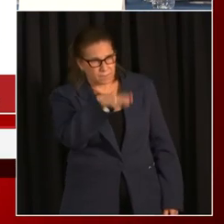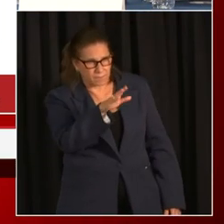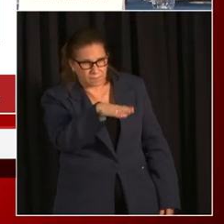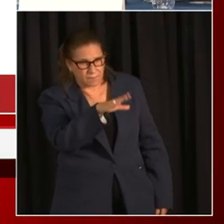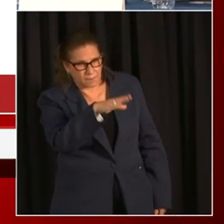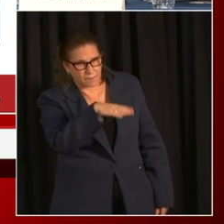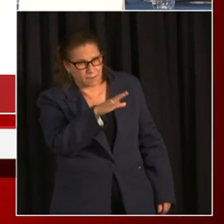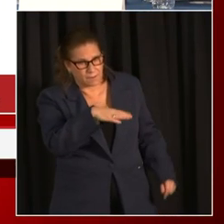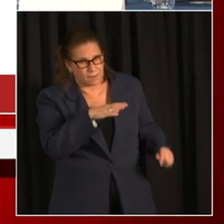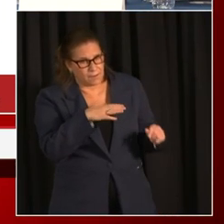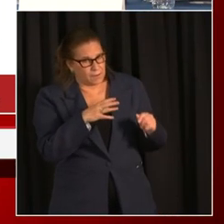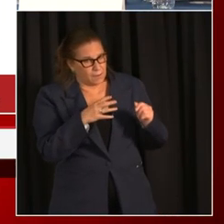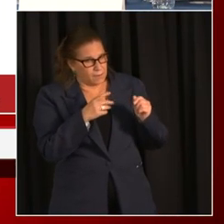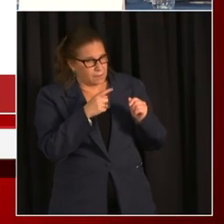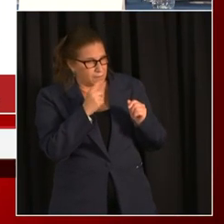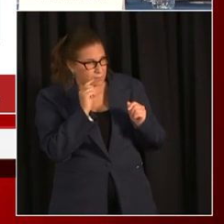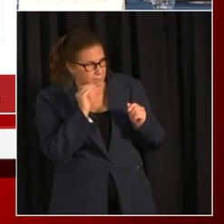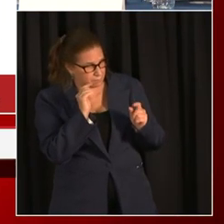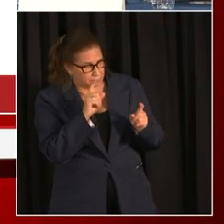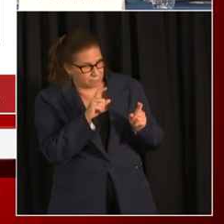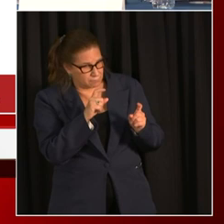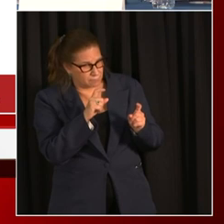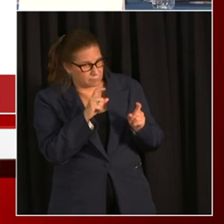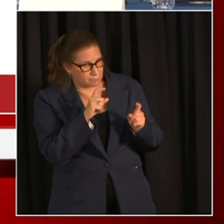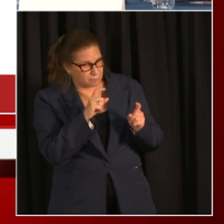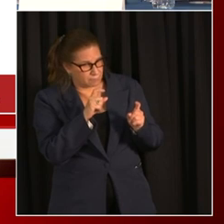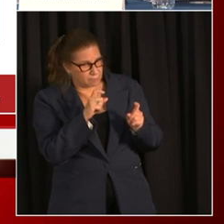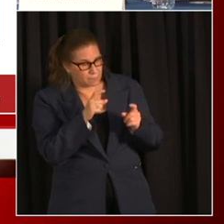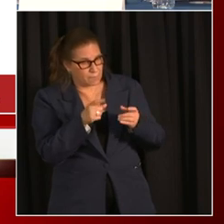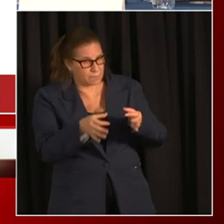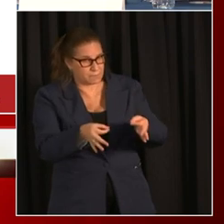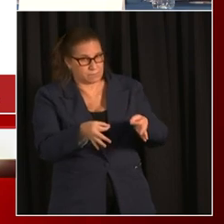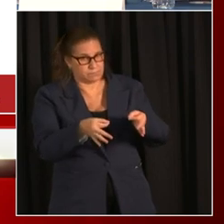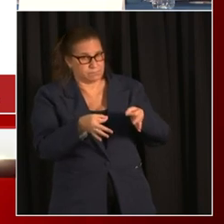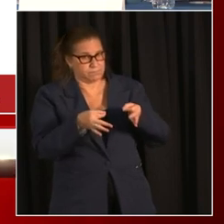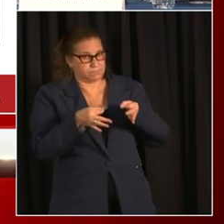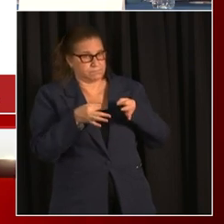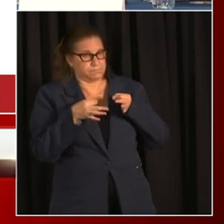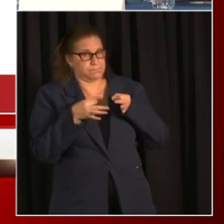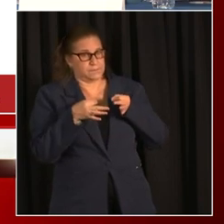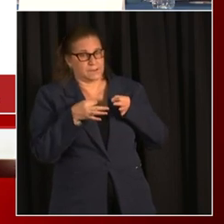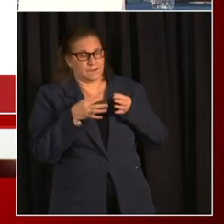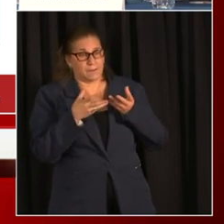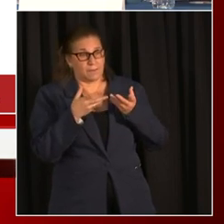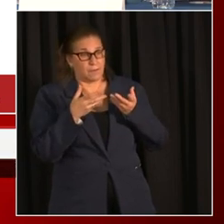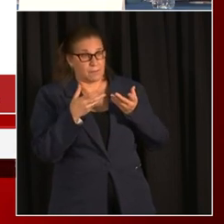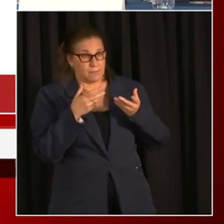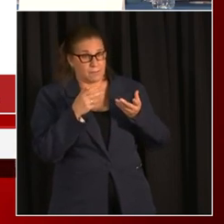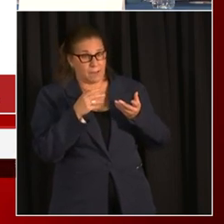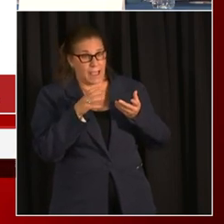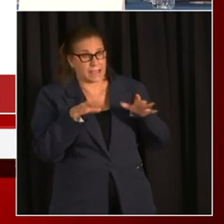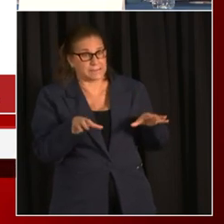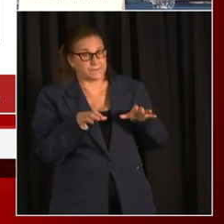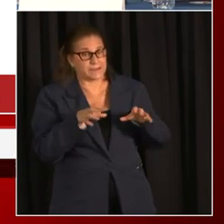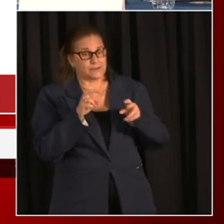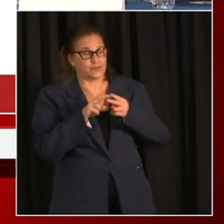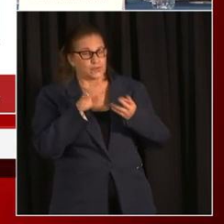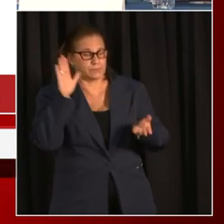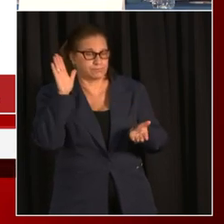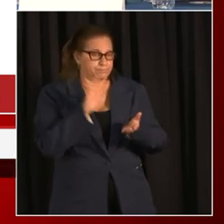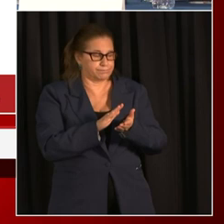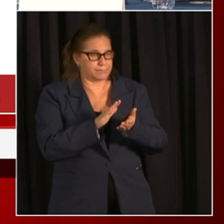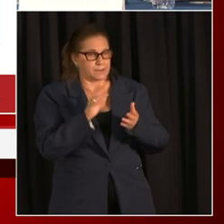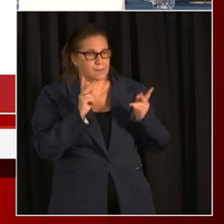any closer or considering rolling back some of these activities, minimizing the number of people in